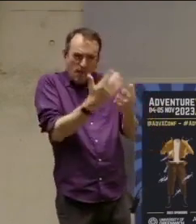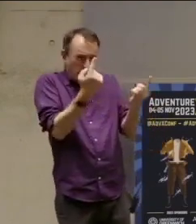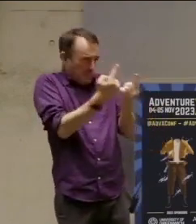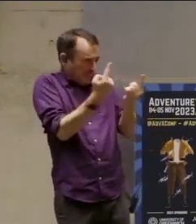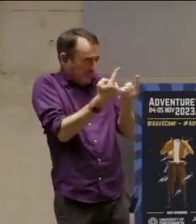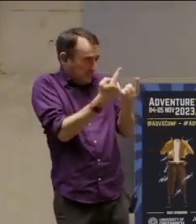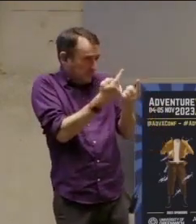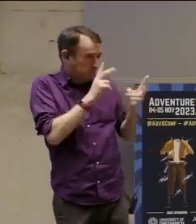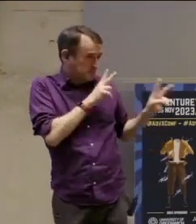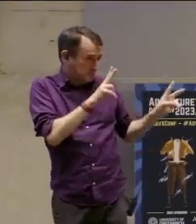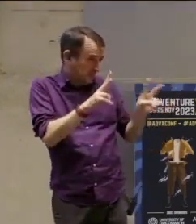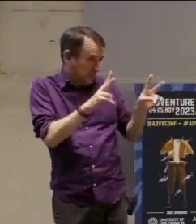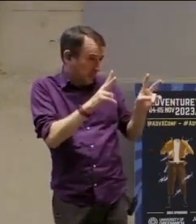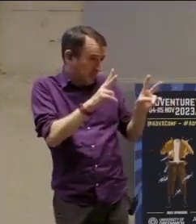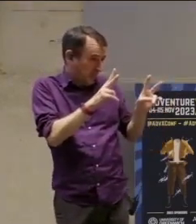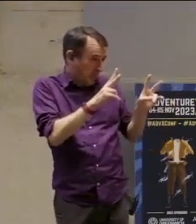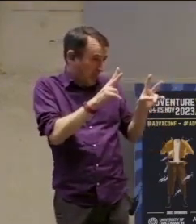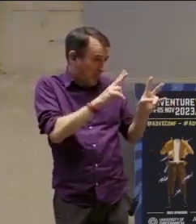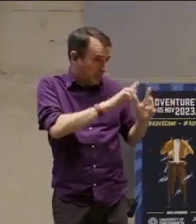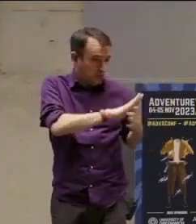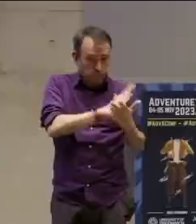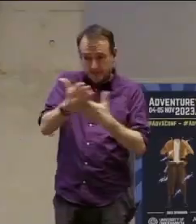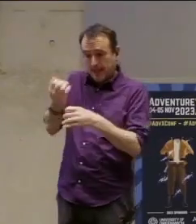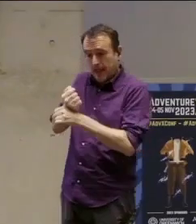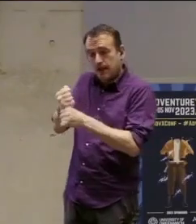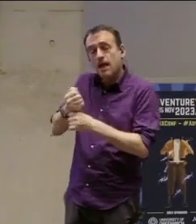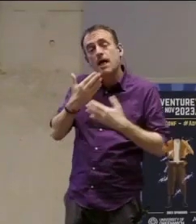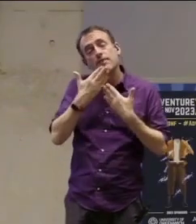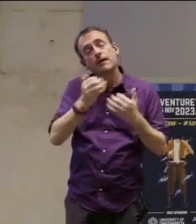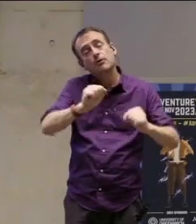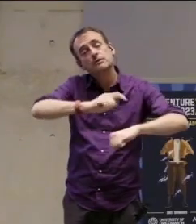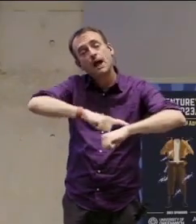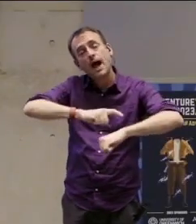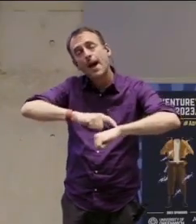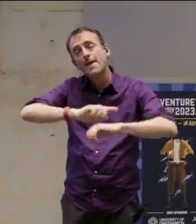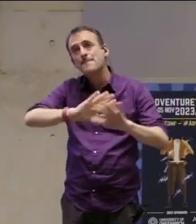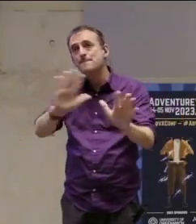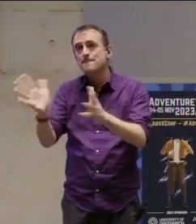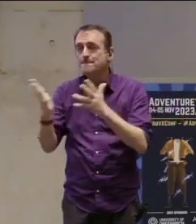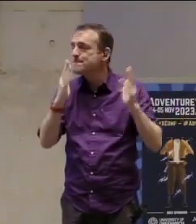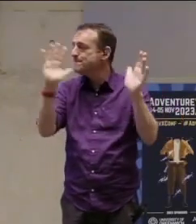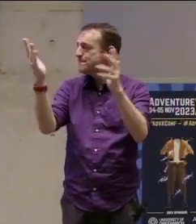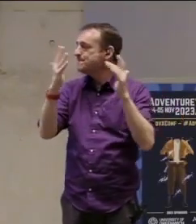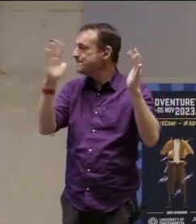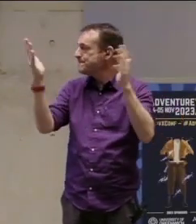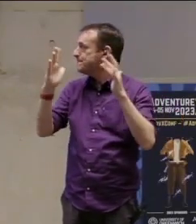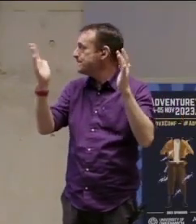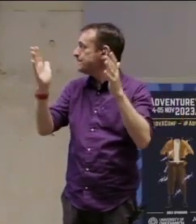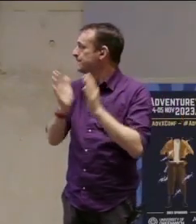that. Thank you guys so much for your time. I mean so much to me.